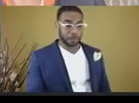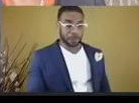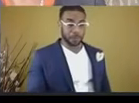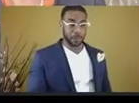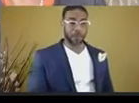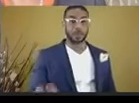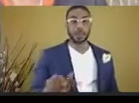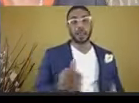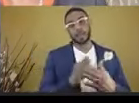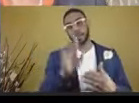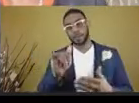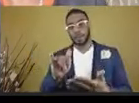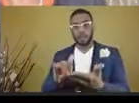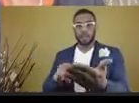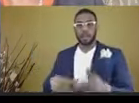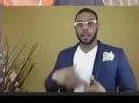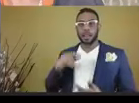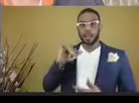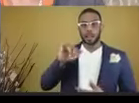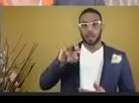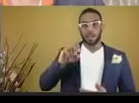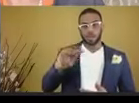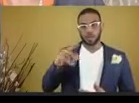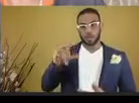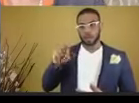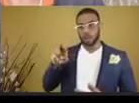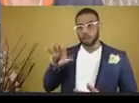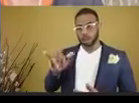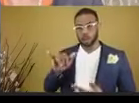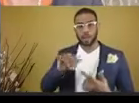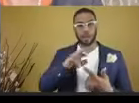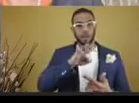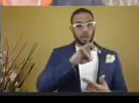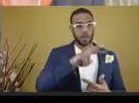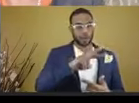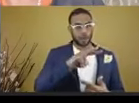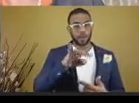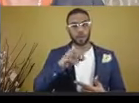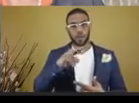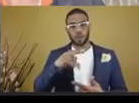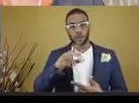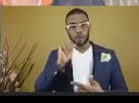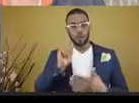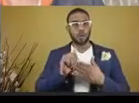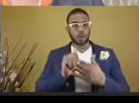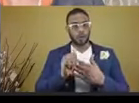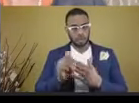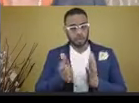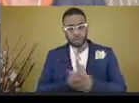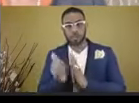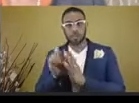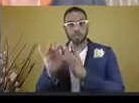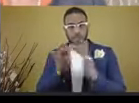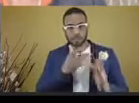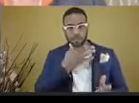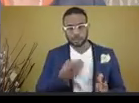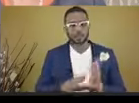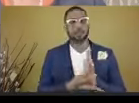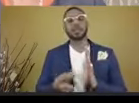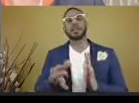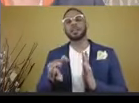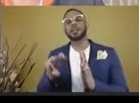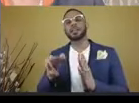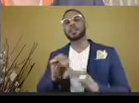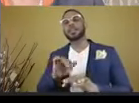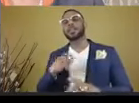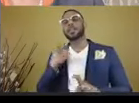by legends like Reverend Joseph Lowry and Reverend James Orange, her organizing skills, networking savvy, and collaborative style contributed to the massive